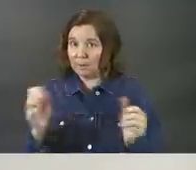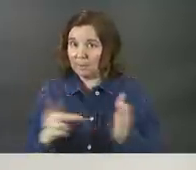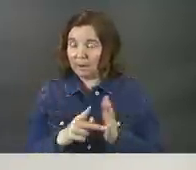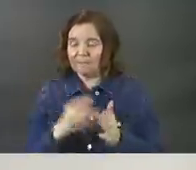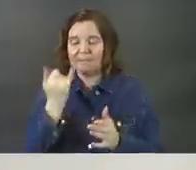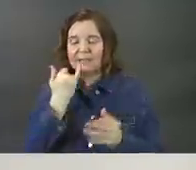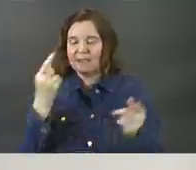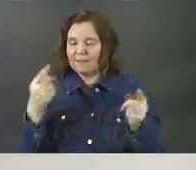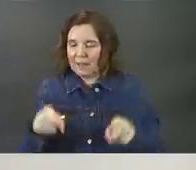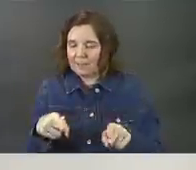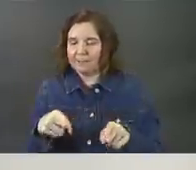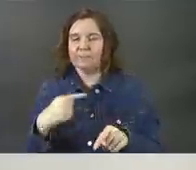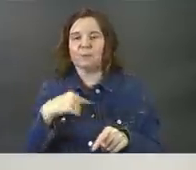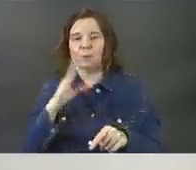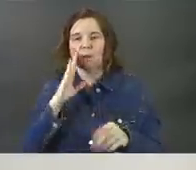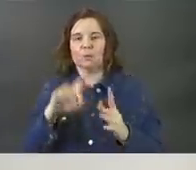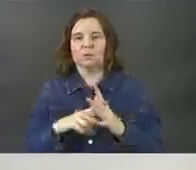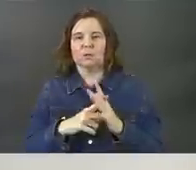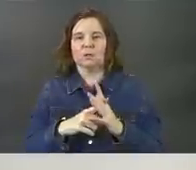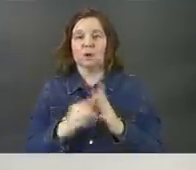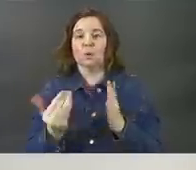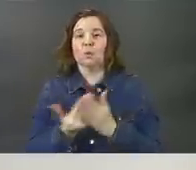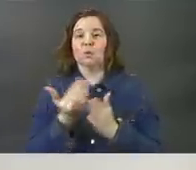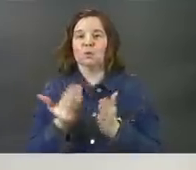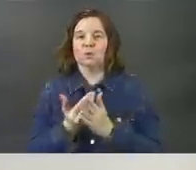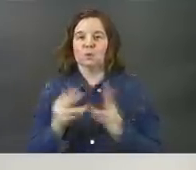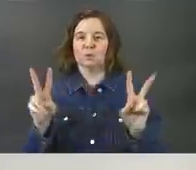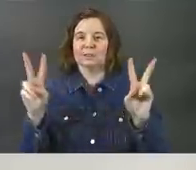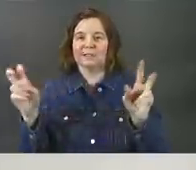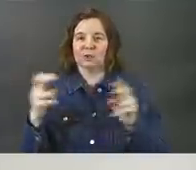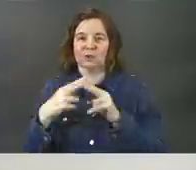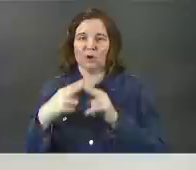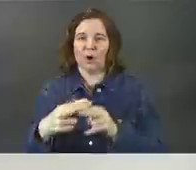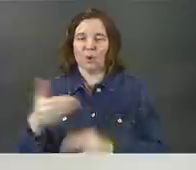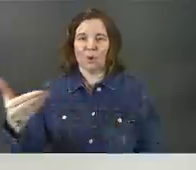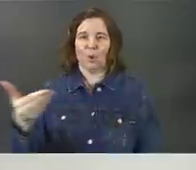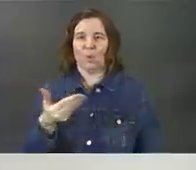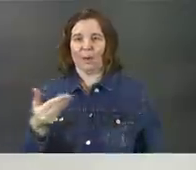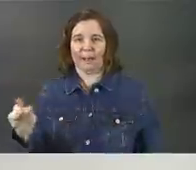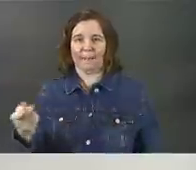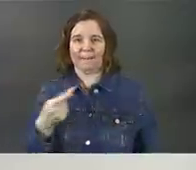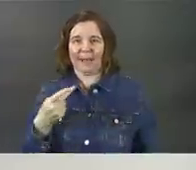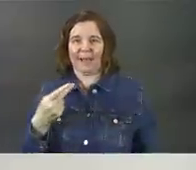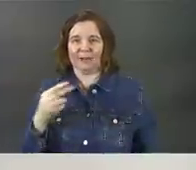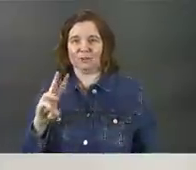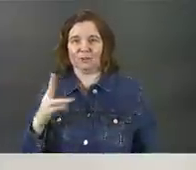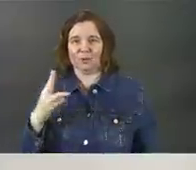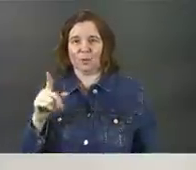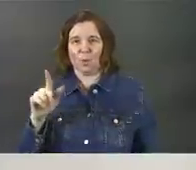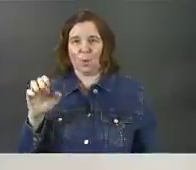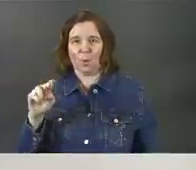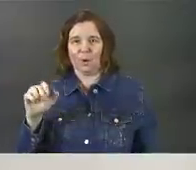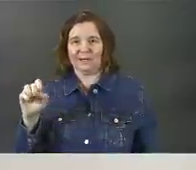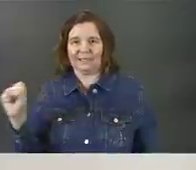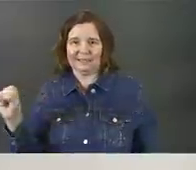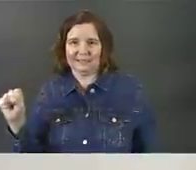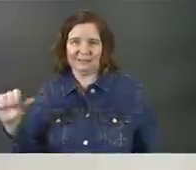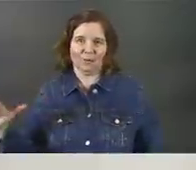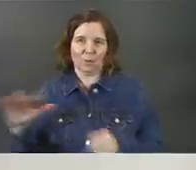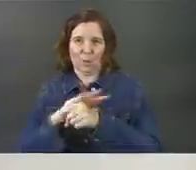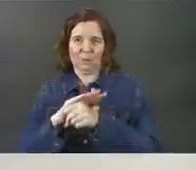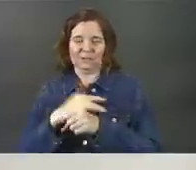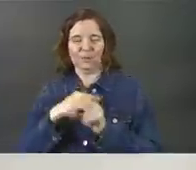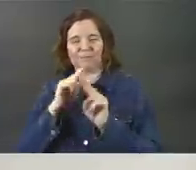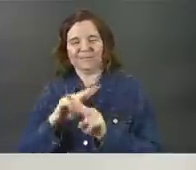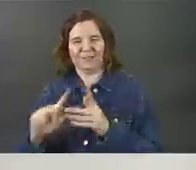together, if that's what happens, we will be starting a brand new series called Welcome Back to Wholeness. So we are looking forward to having you there. Join us for